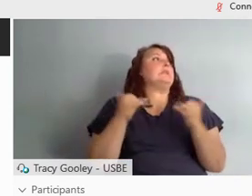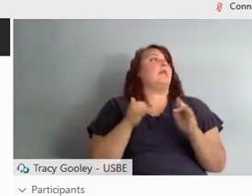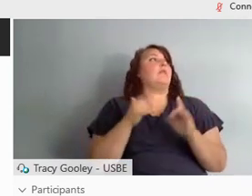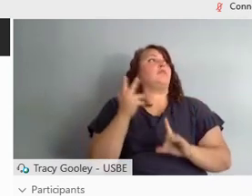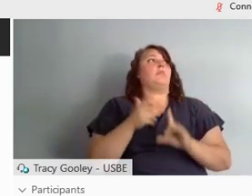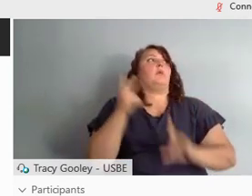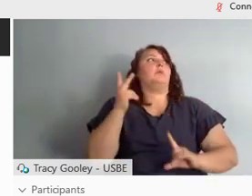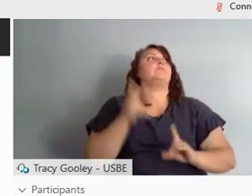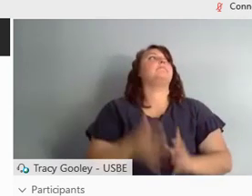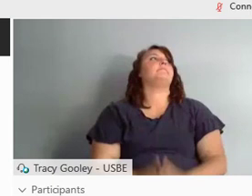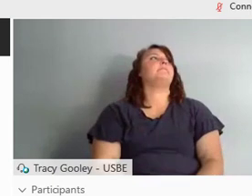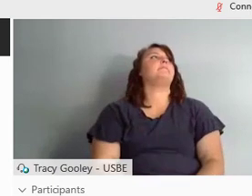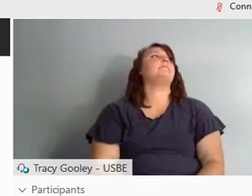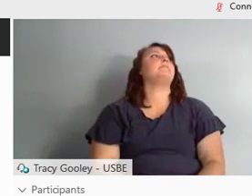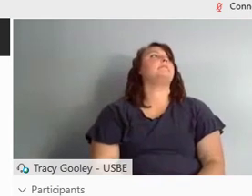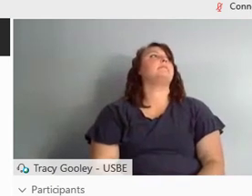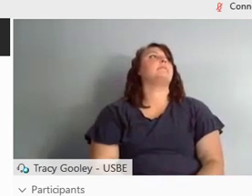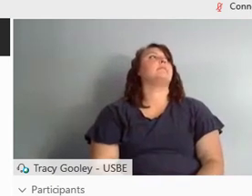target.